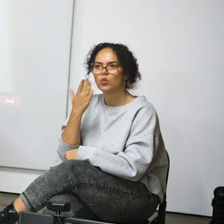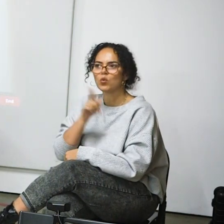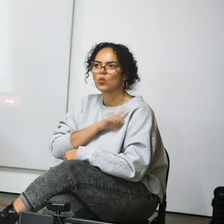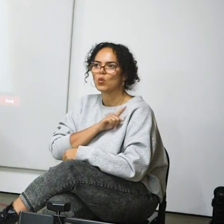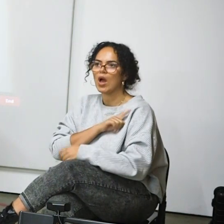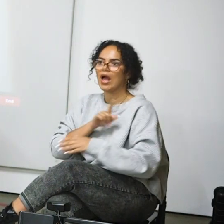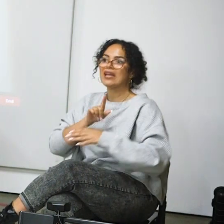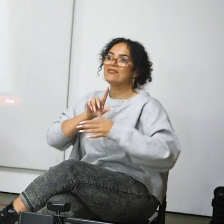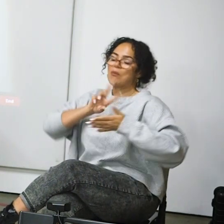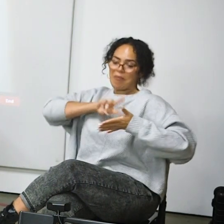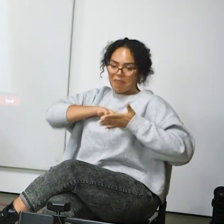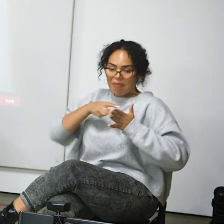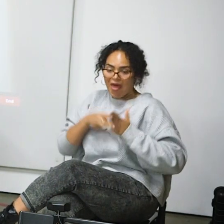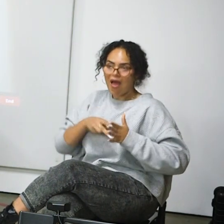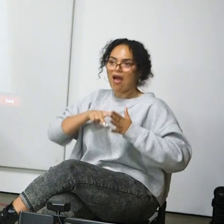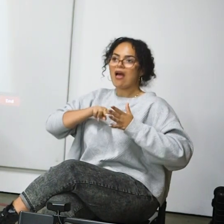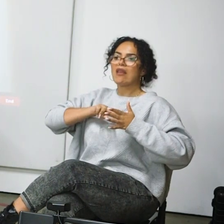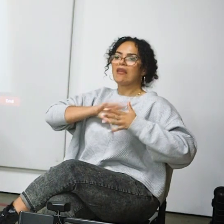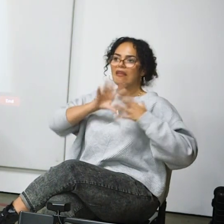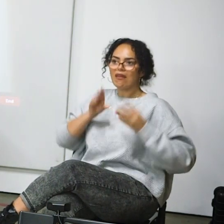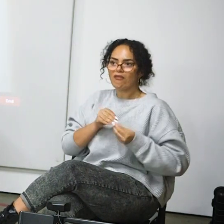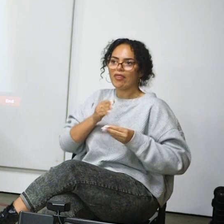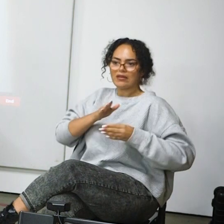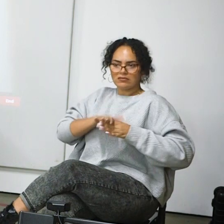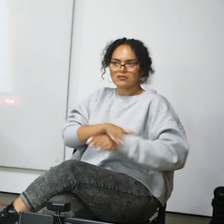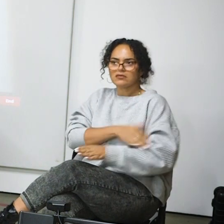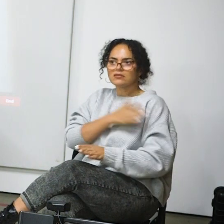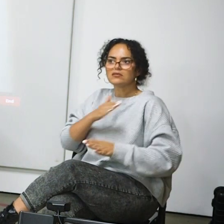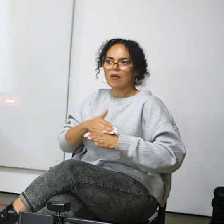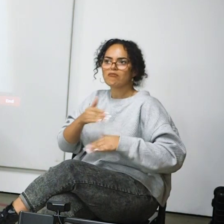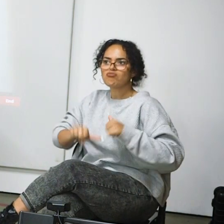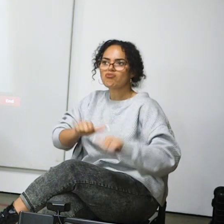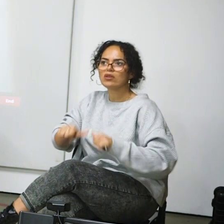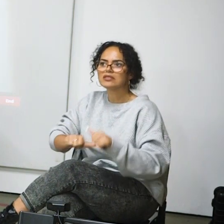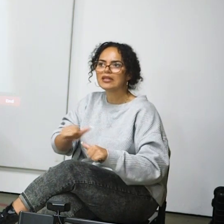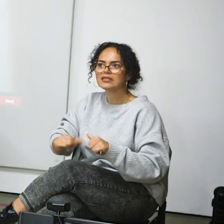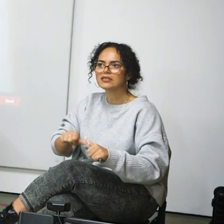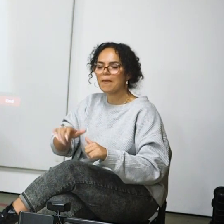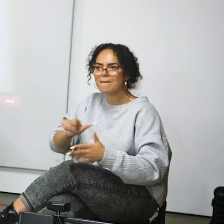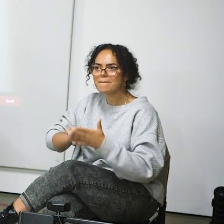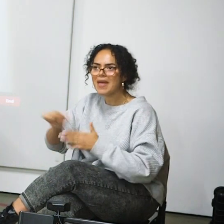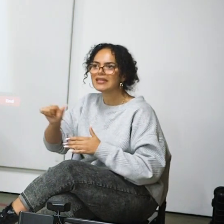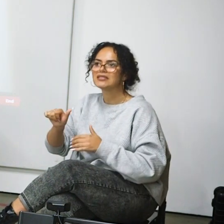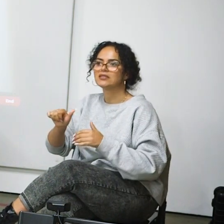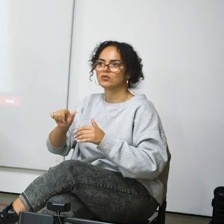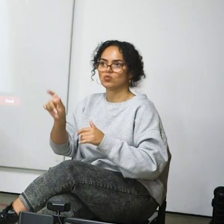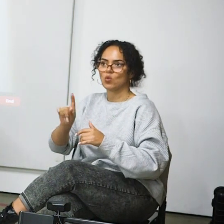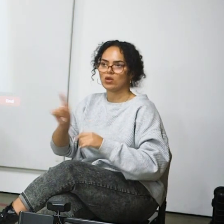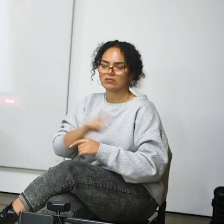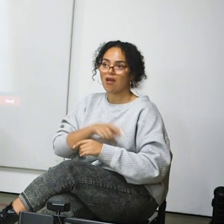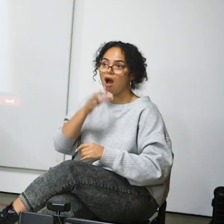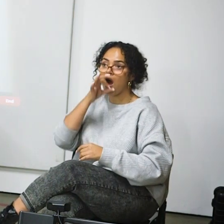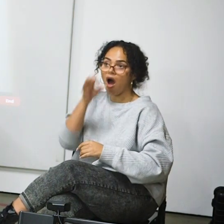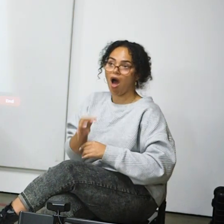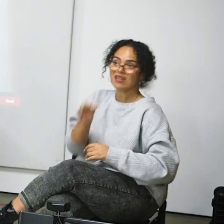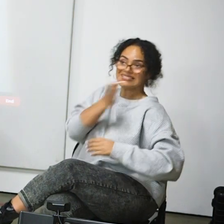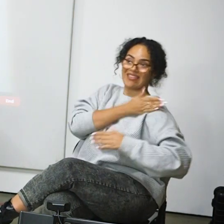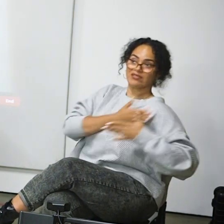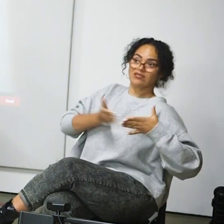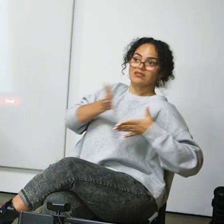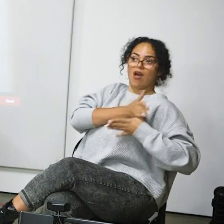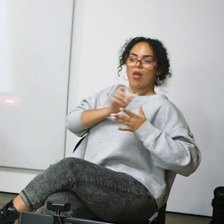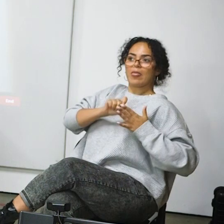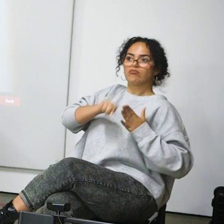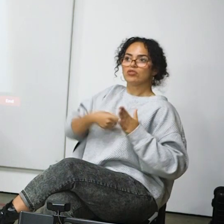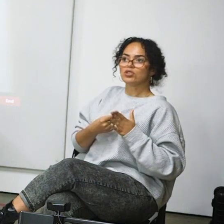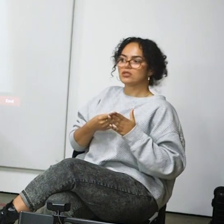to organize. So I think it's good to like just ask in advance from the beginning, and so that it allows the organization or